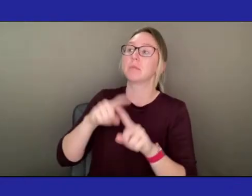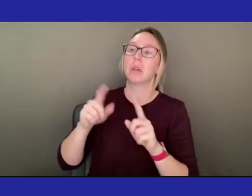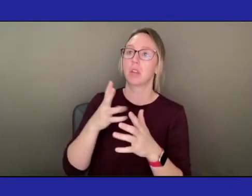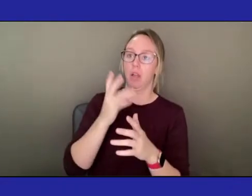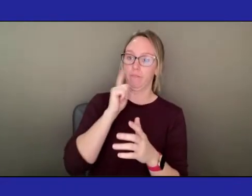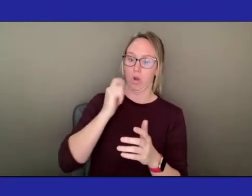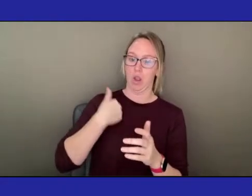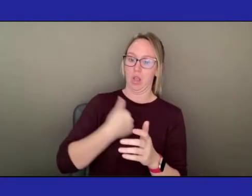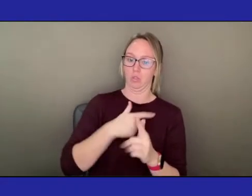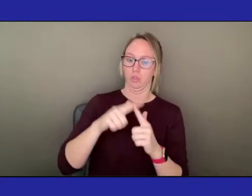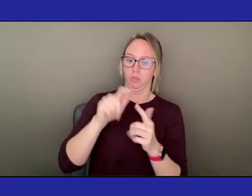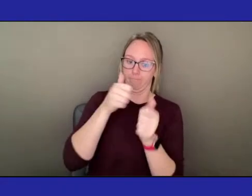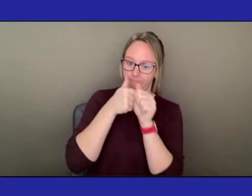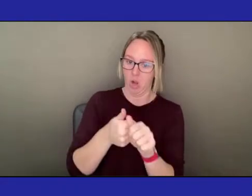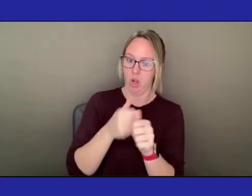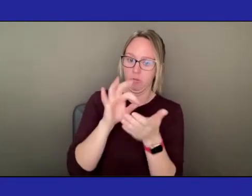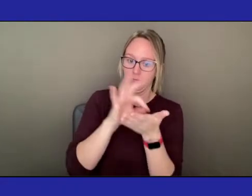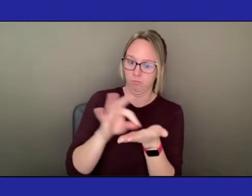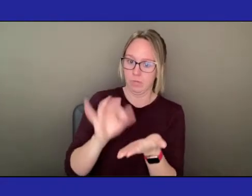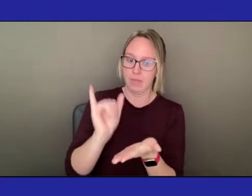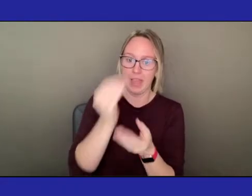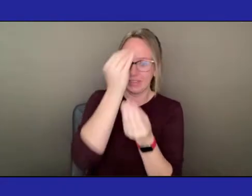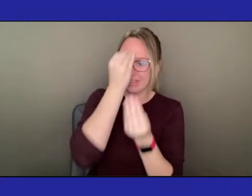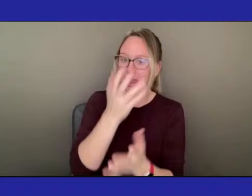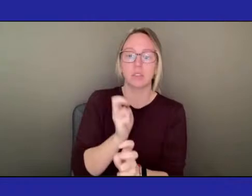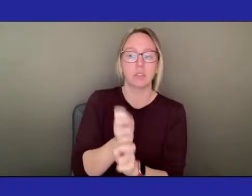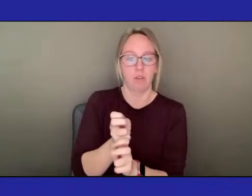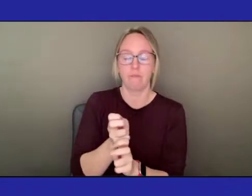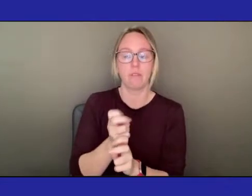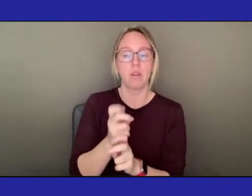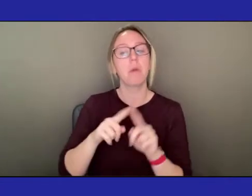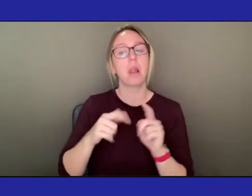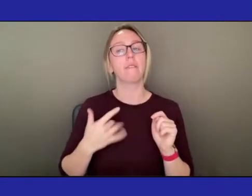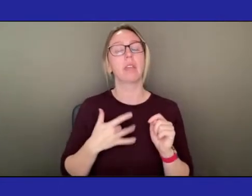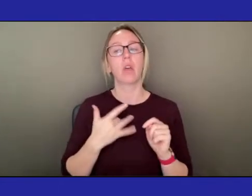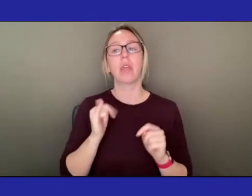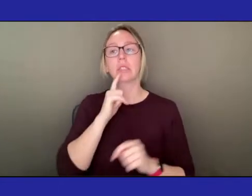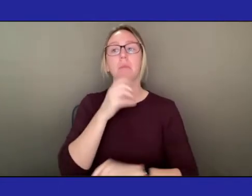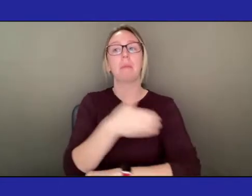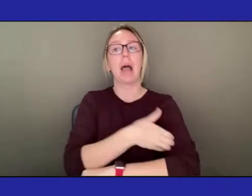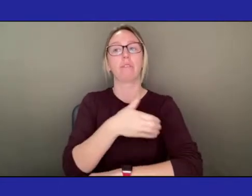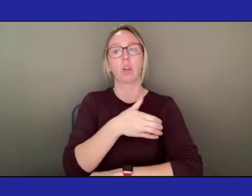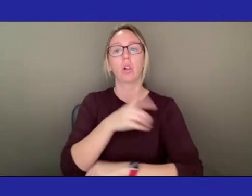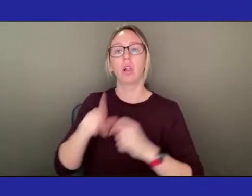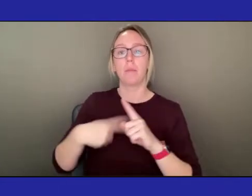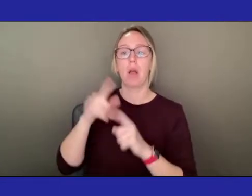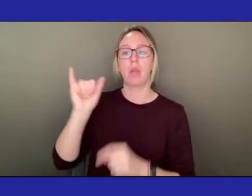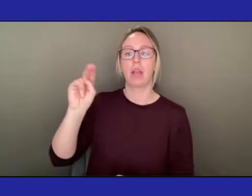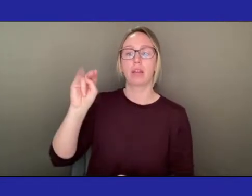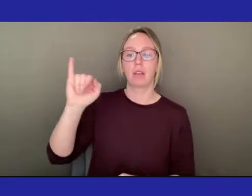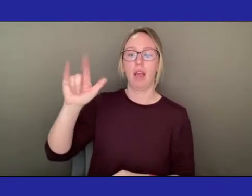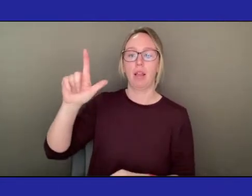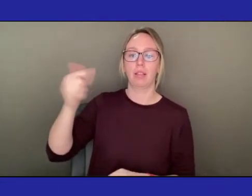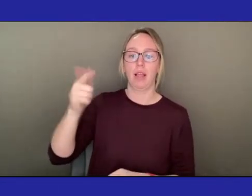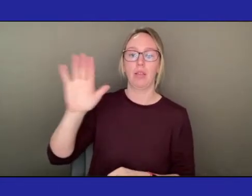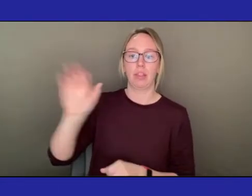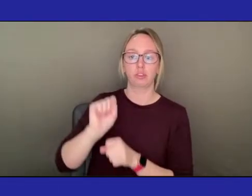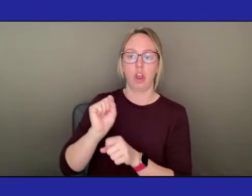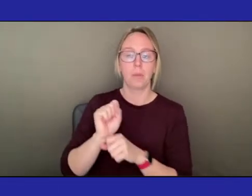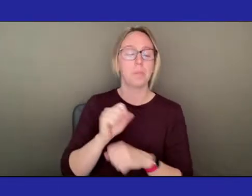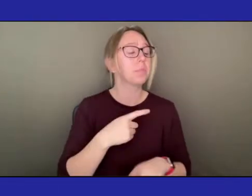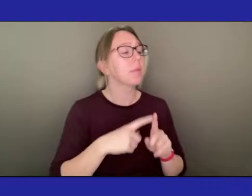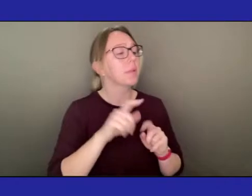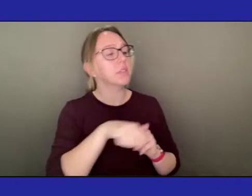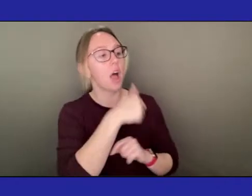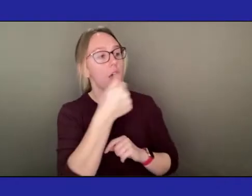But it's a very, I mean, it's one of the ones I think is most powerful about what they do. I think also just other housing interventions for